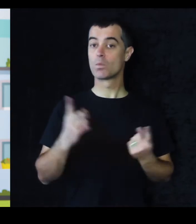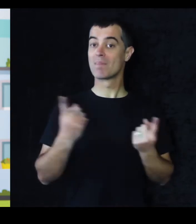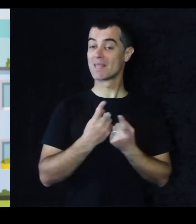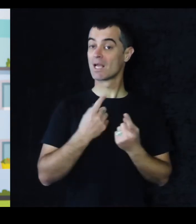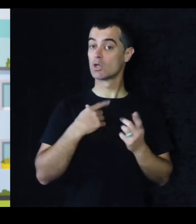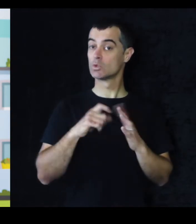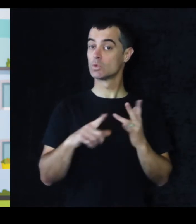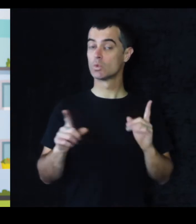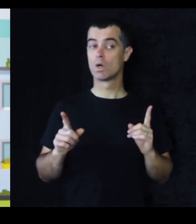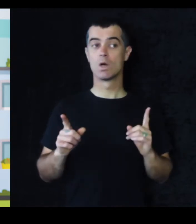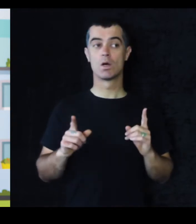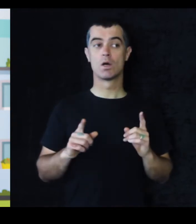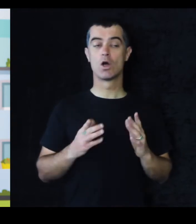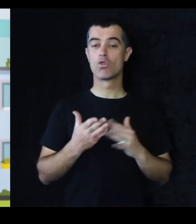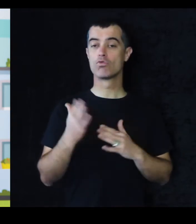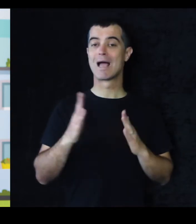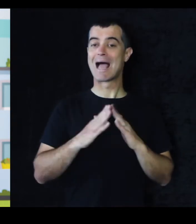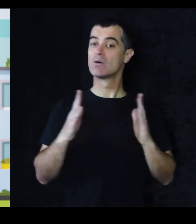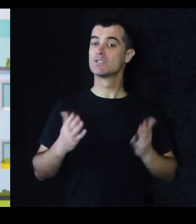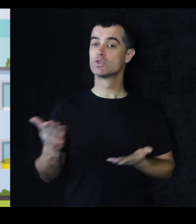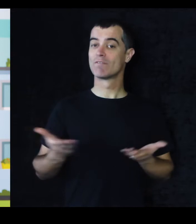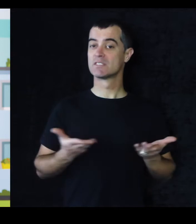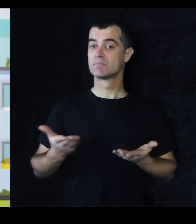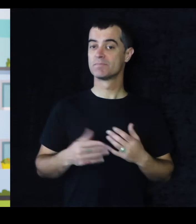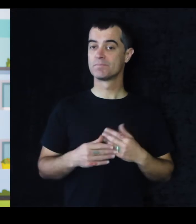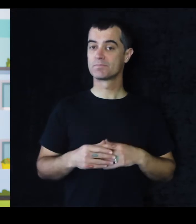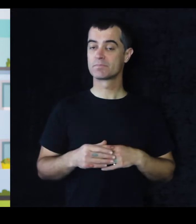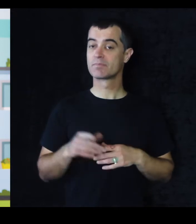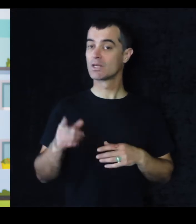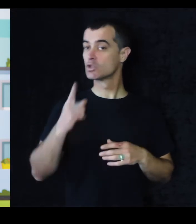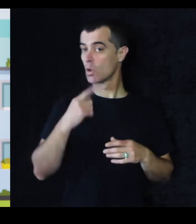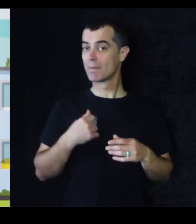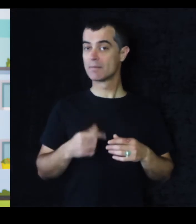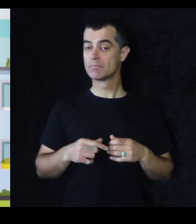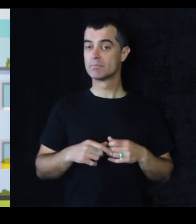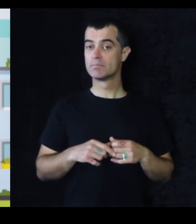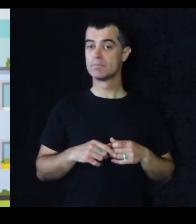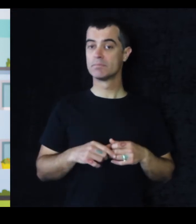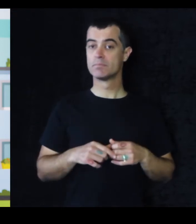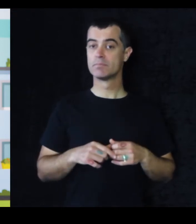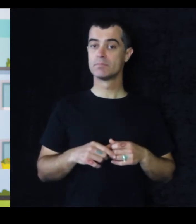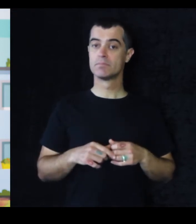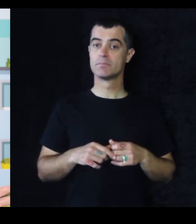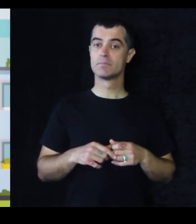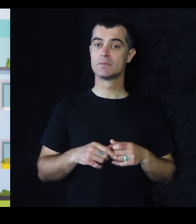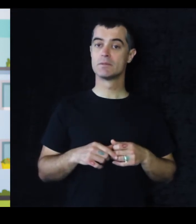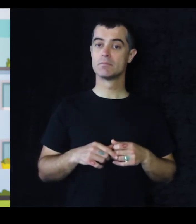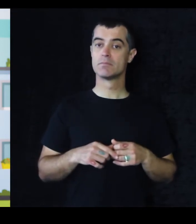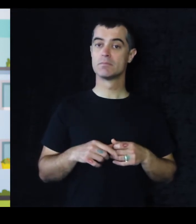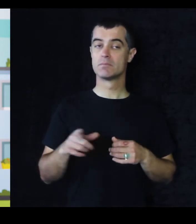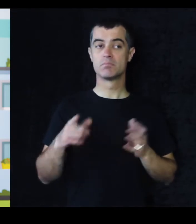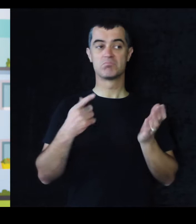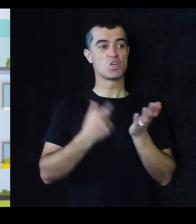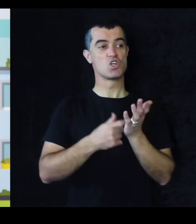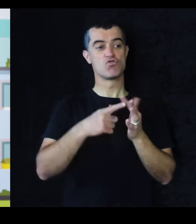doing was going through a housing service, and they told me that ex-real